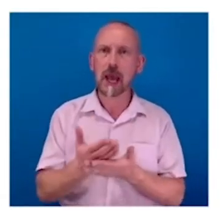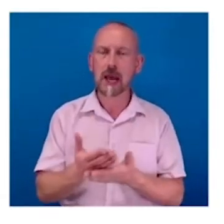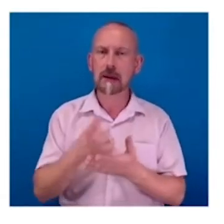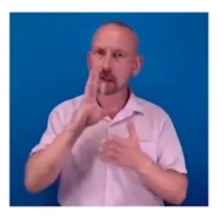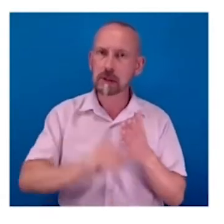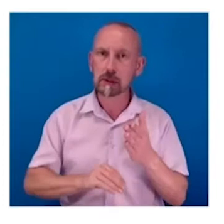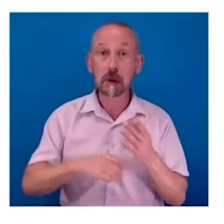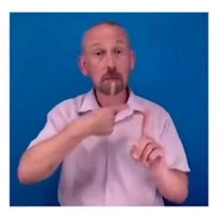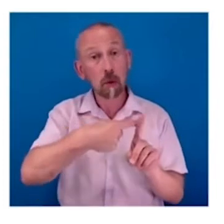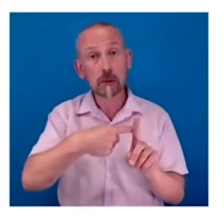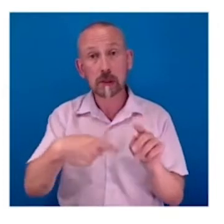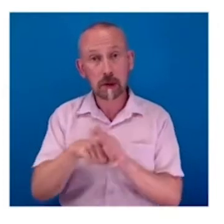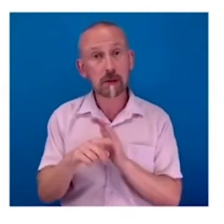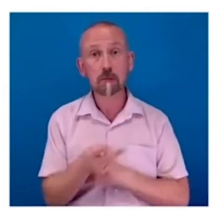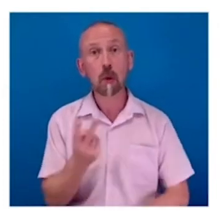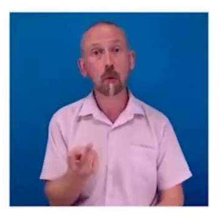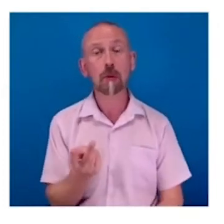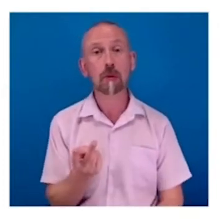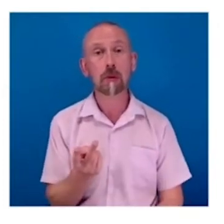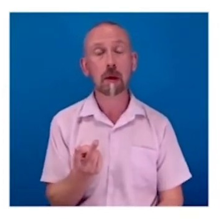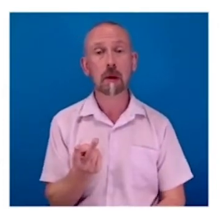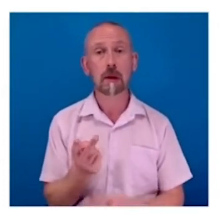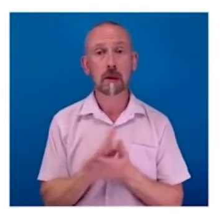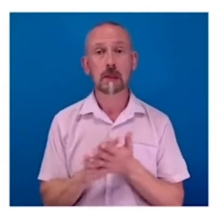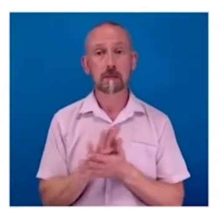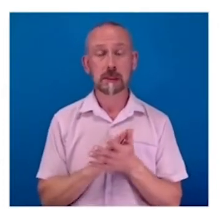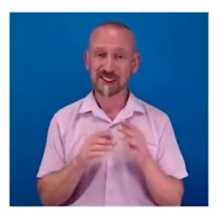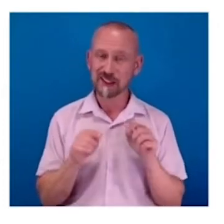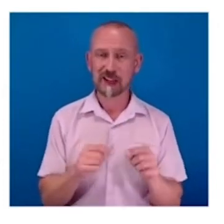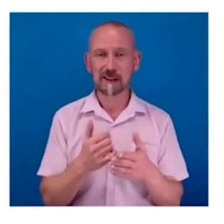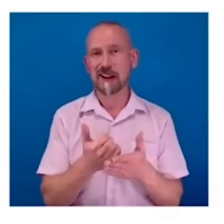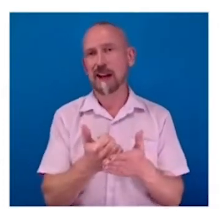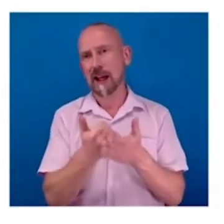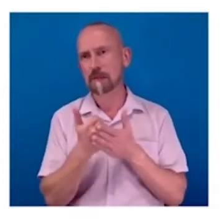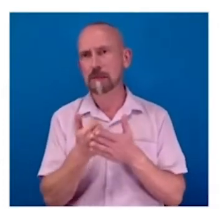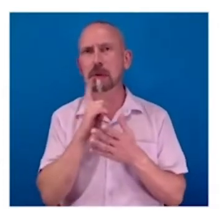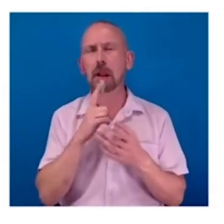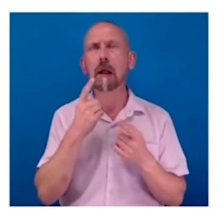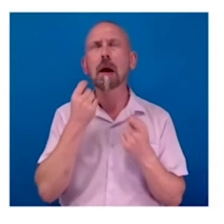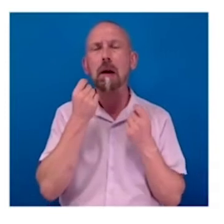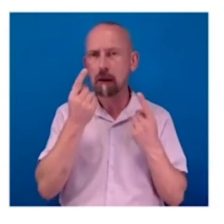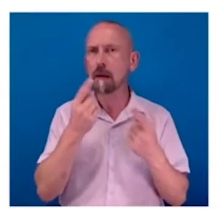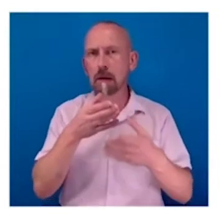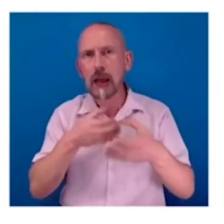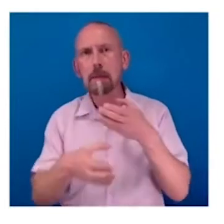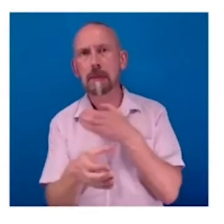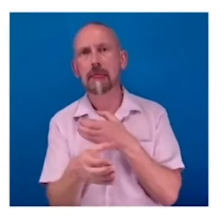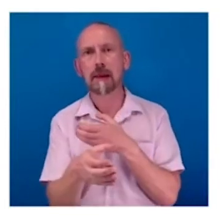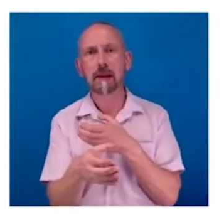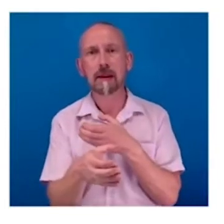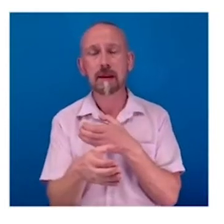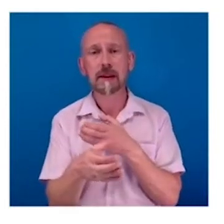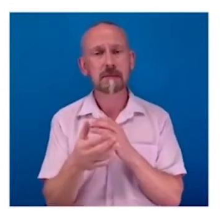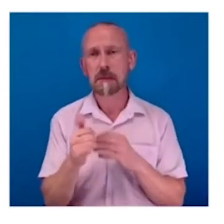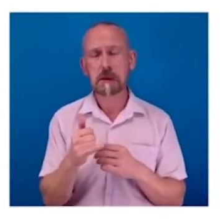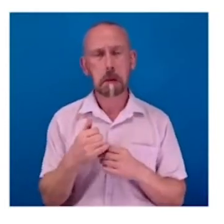and that's also helping raise the empathy. It's making people figure out stuff that they would never have